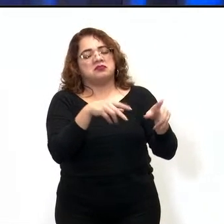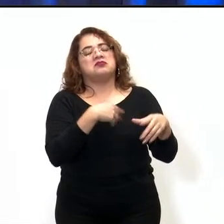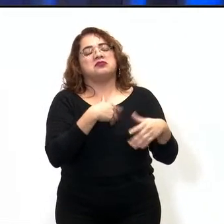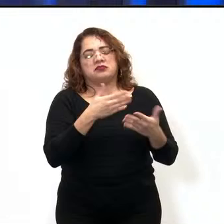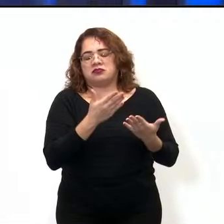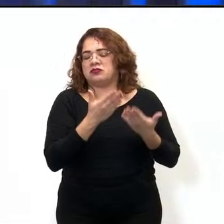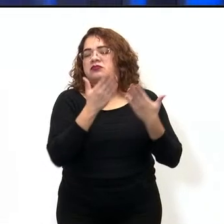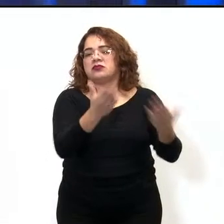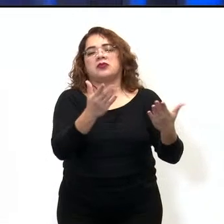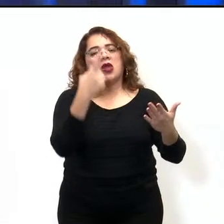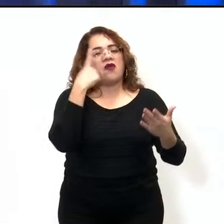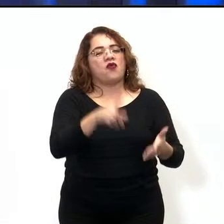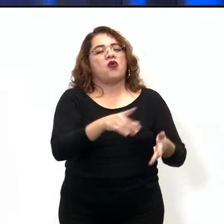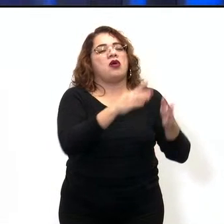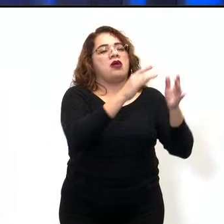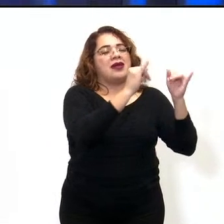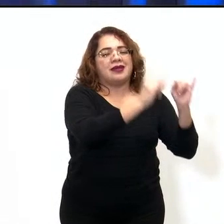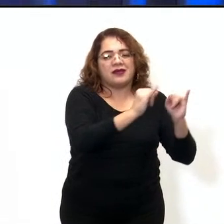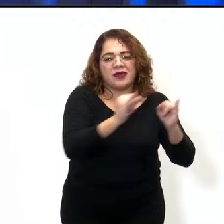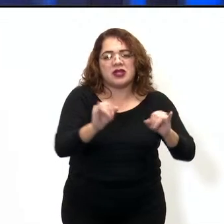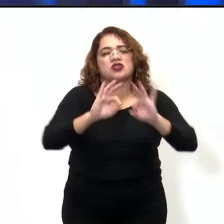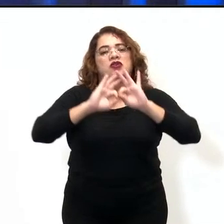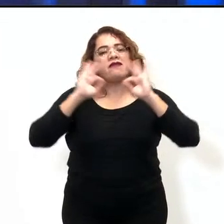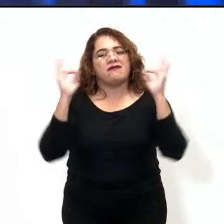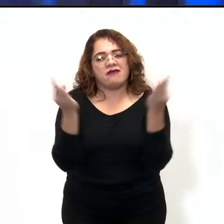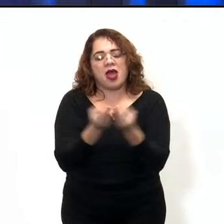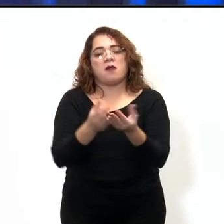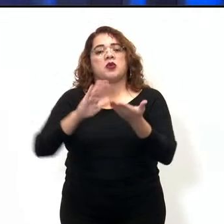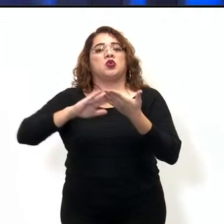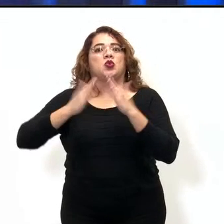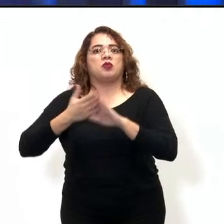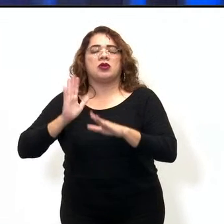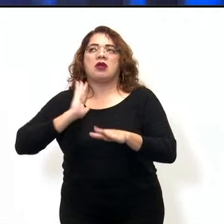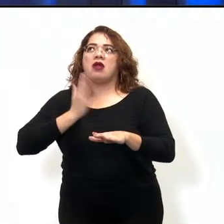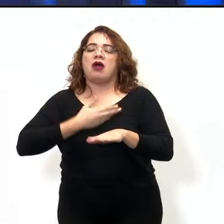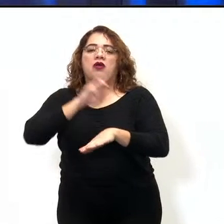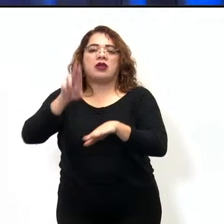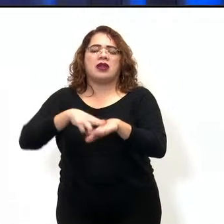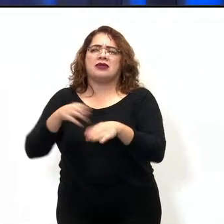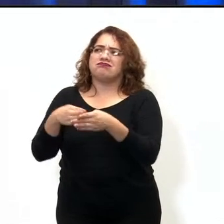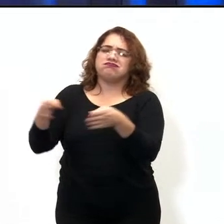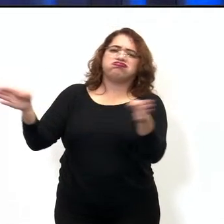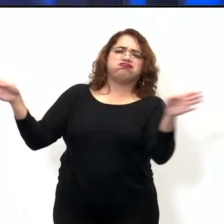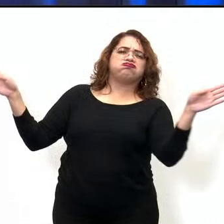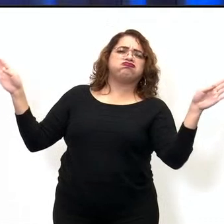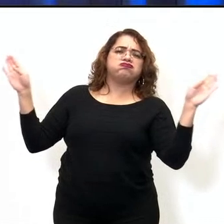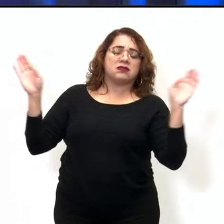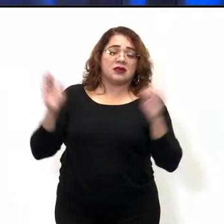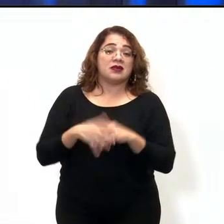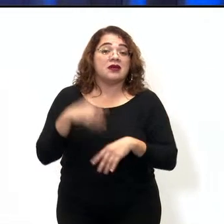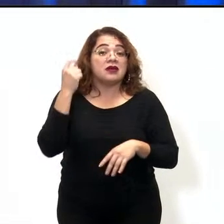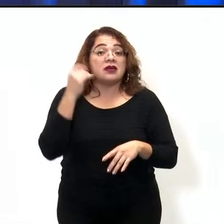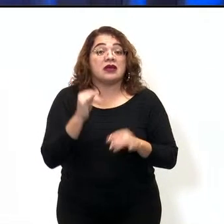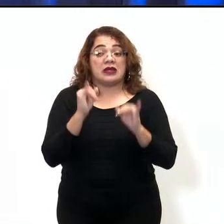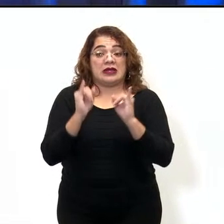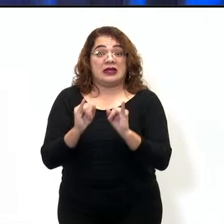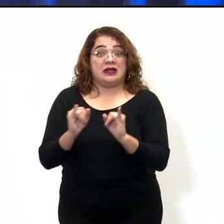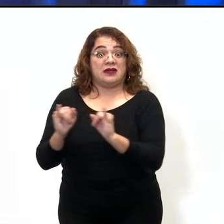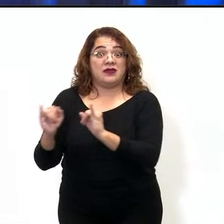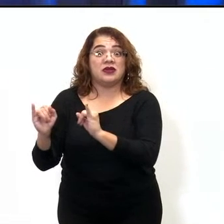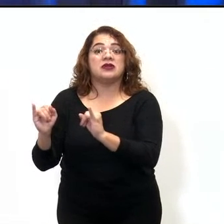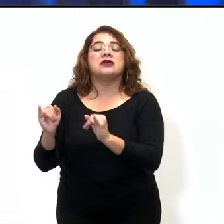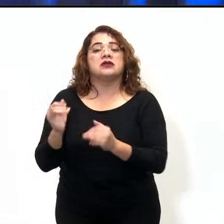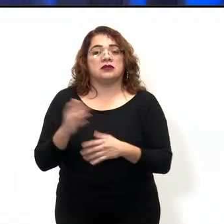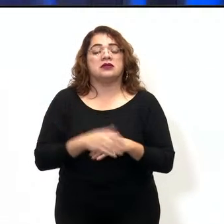our individuals, families, communities, cities, and our nation. The good news is that while there are individuals who are skeptical,